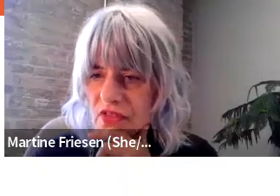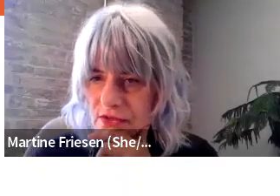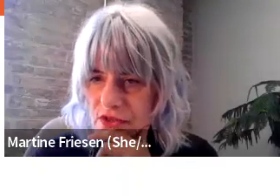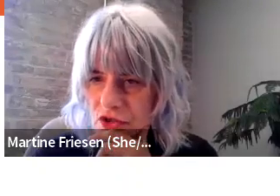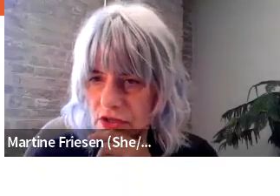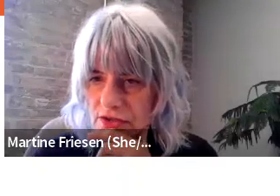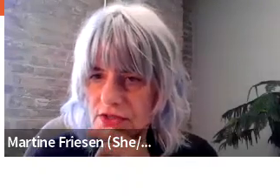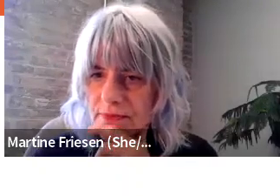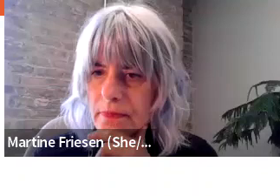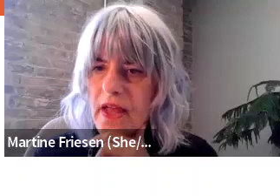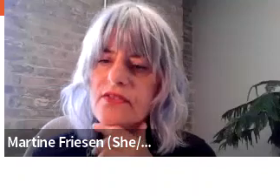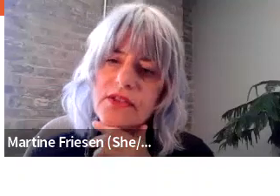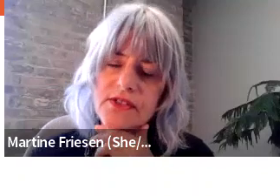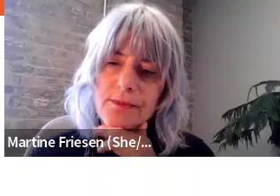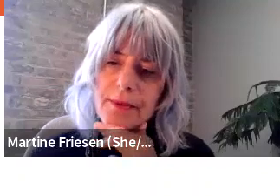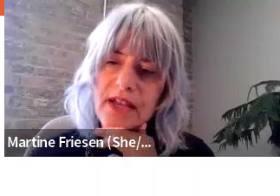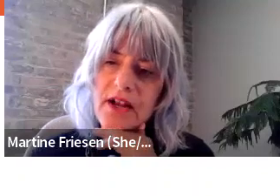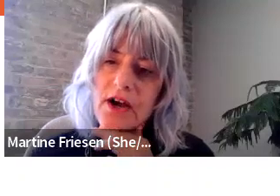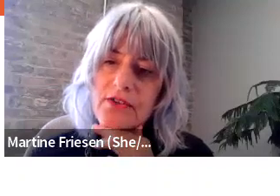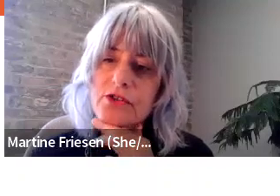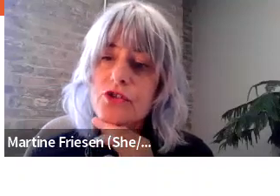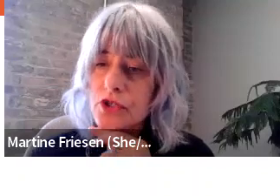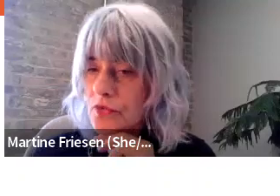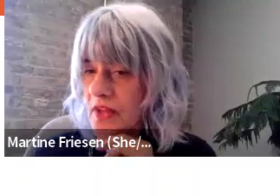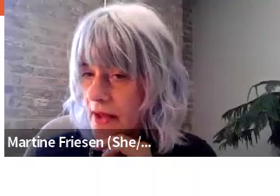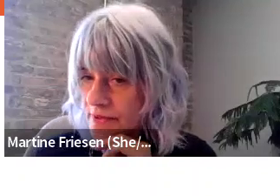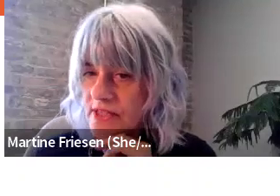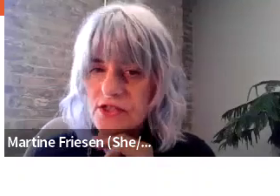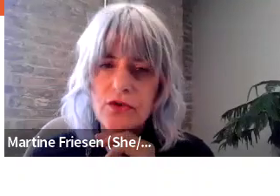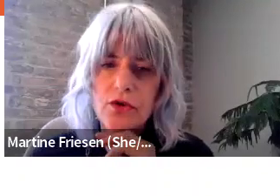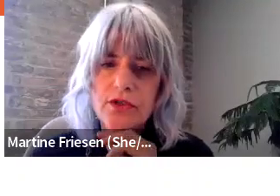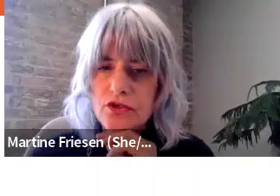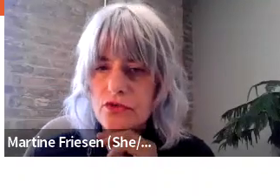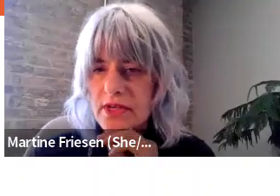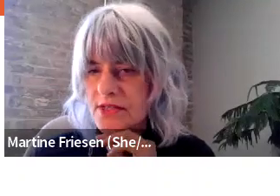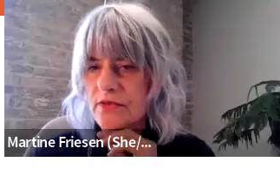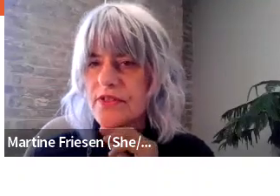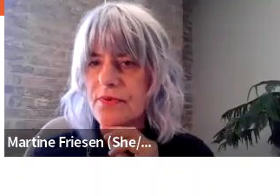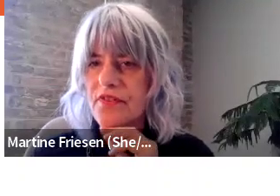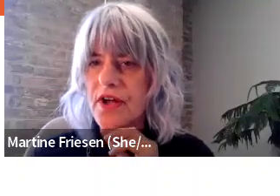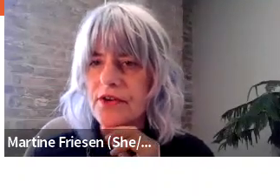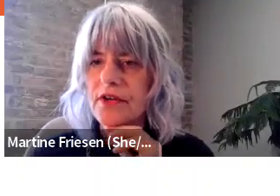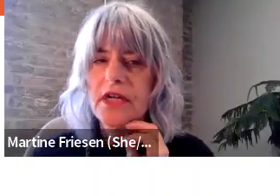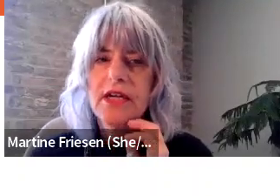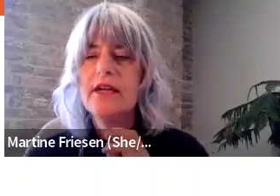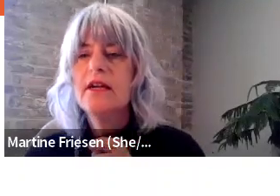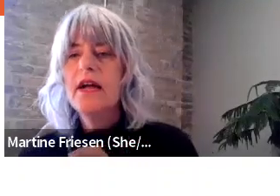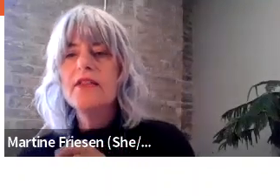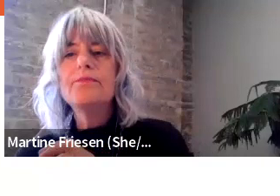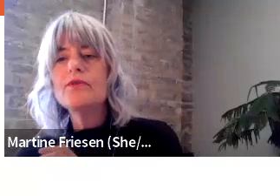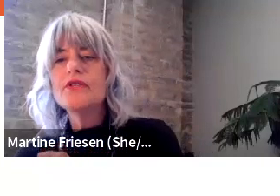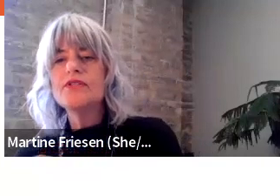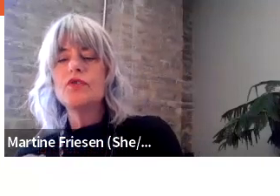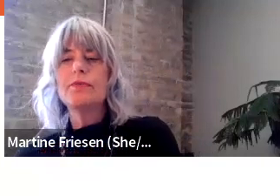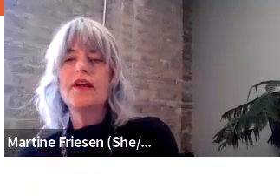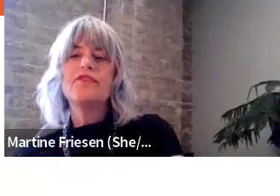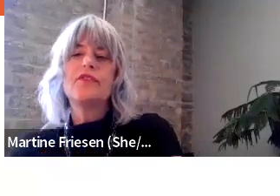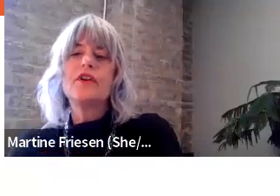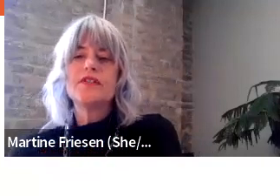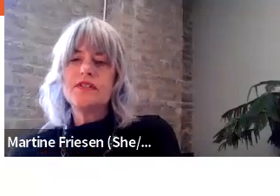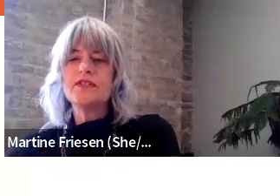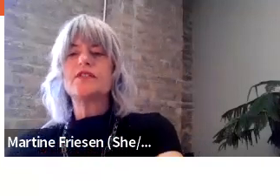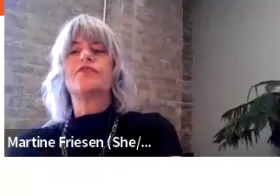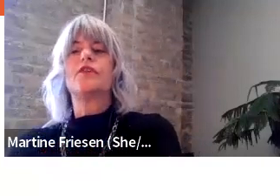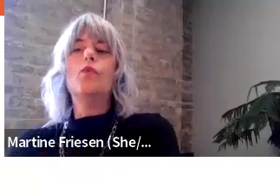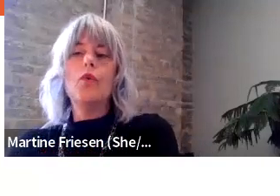of $2,000, and this can be paid either to you, the applicant, or to a service provider. And the process to apply